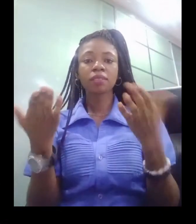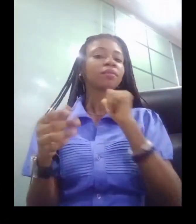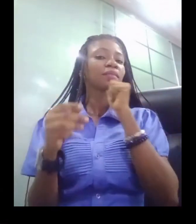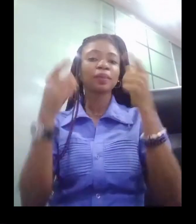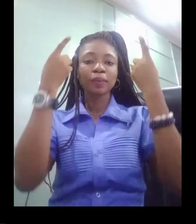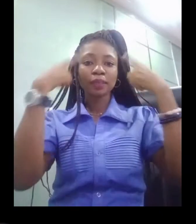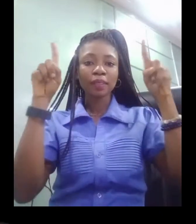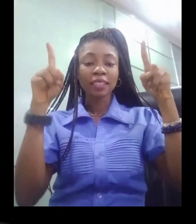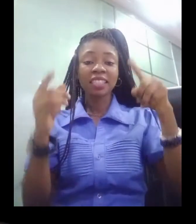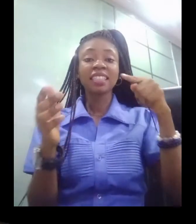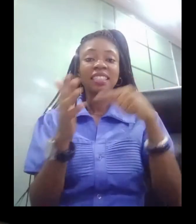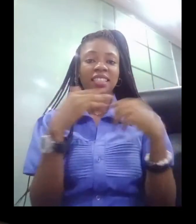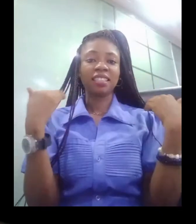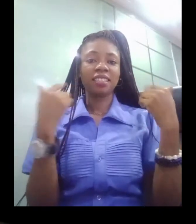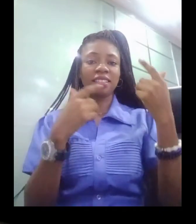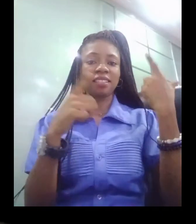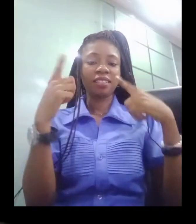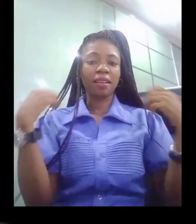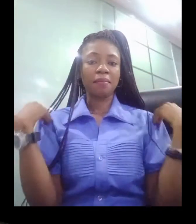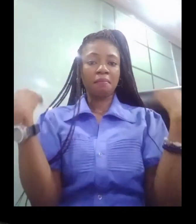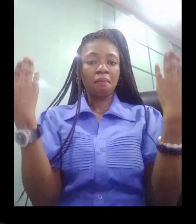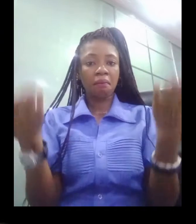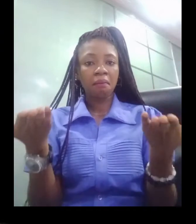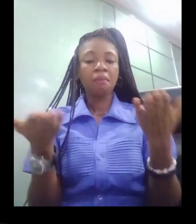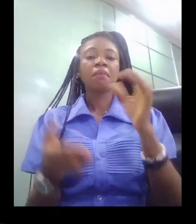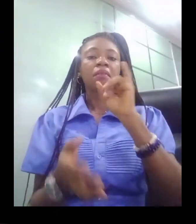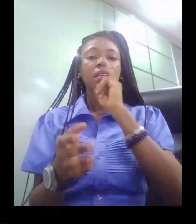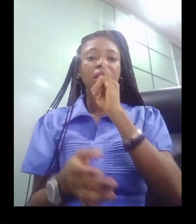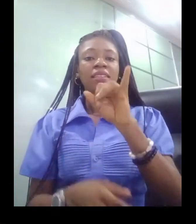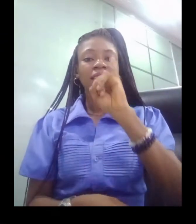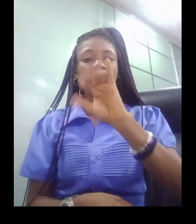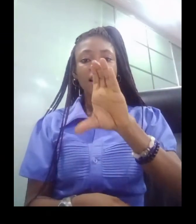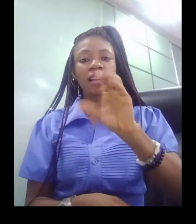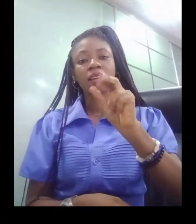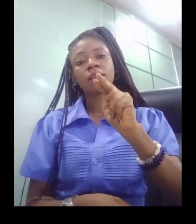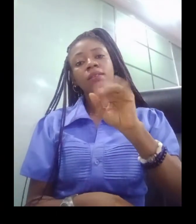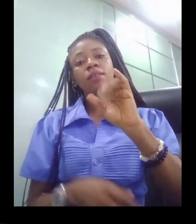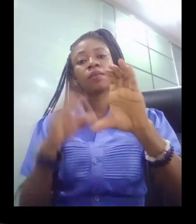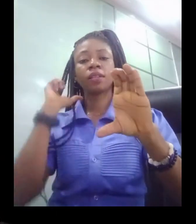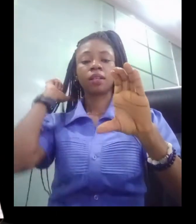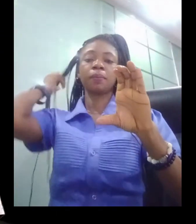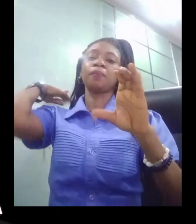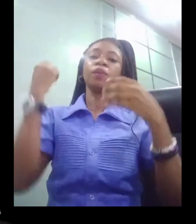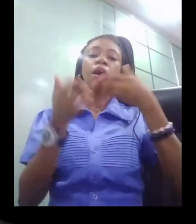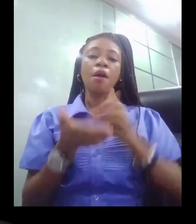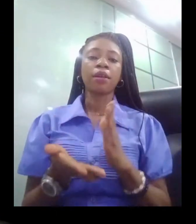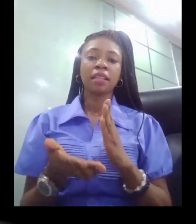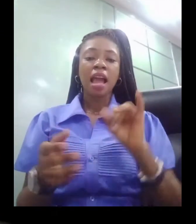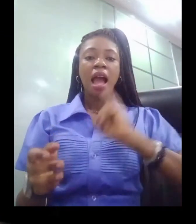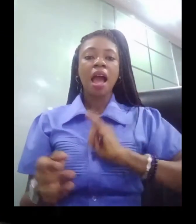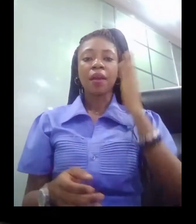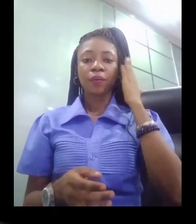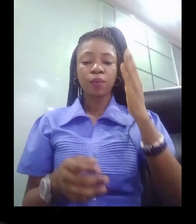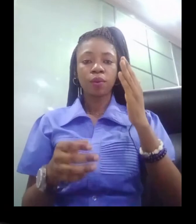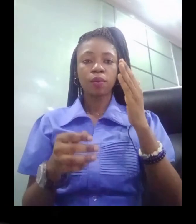succeed. This sign is iconic, in my opinion, in this narrative. All right, I will go